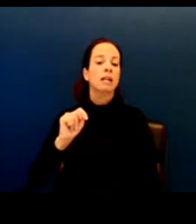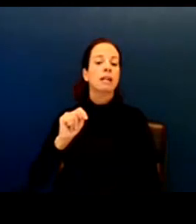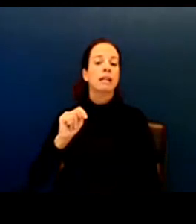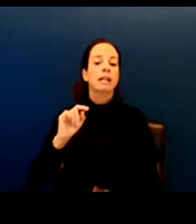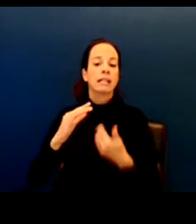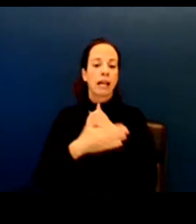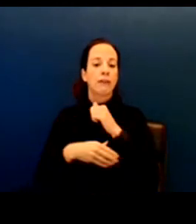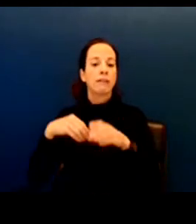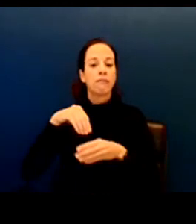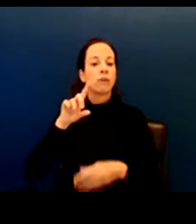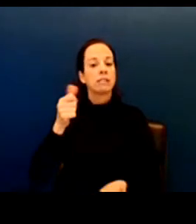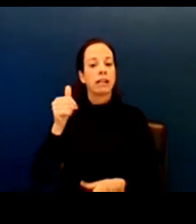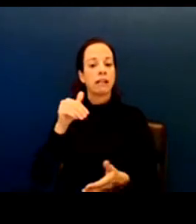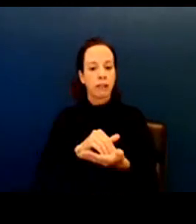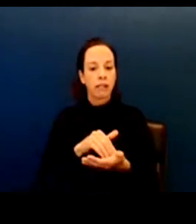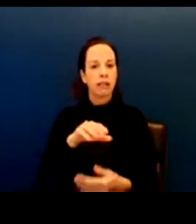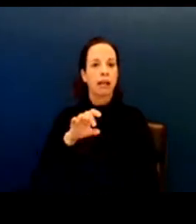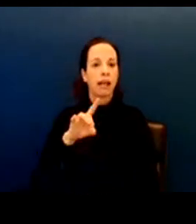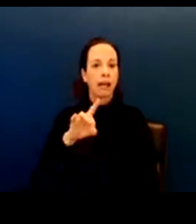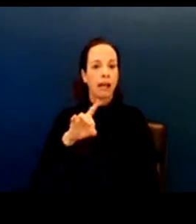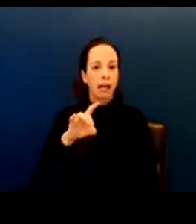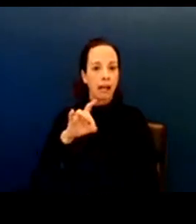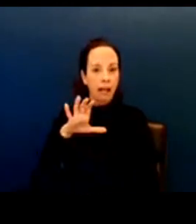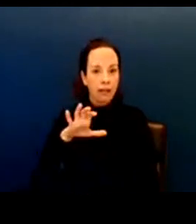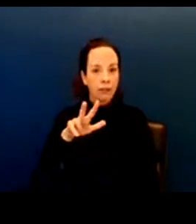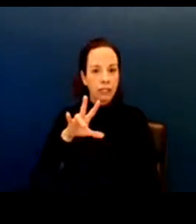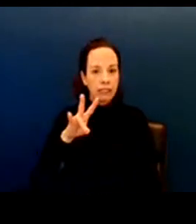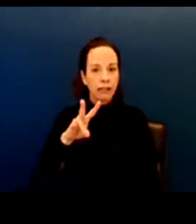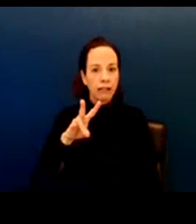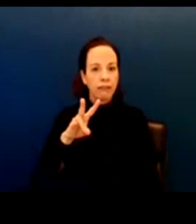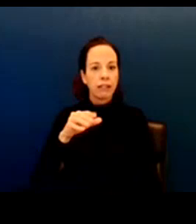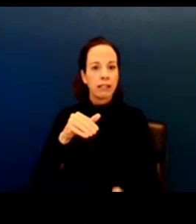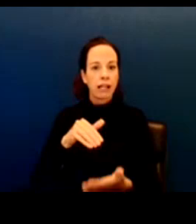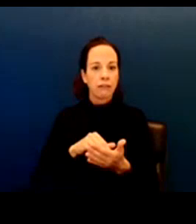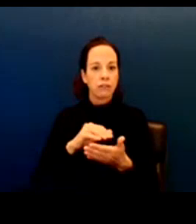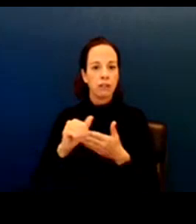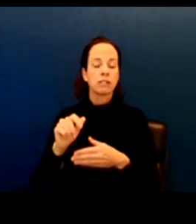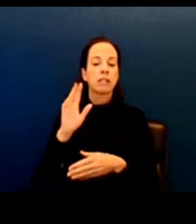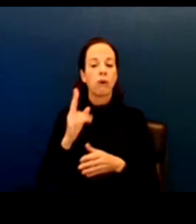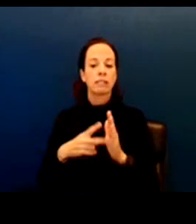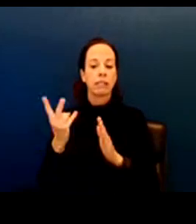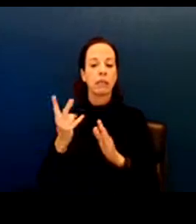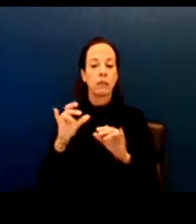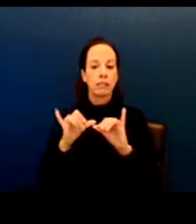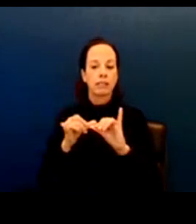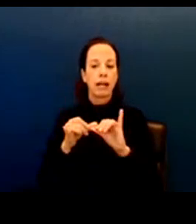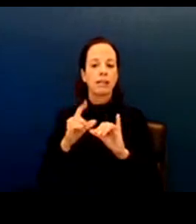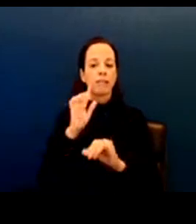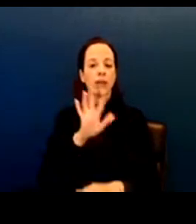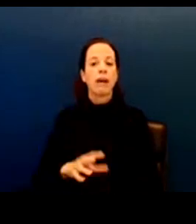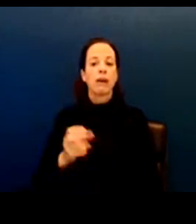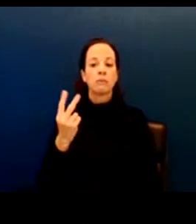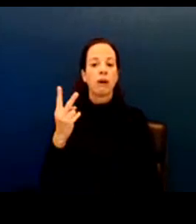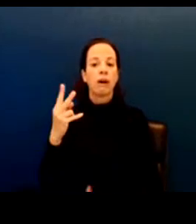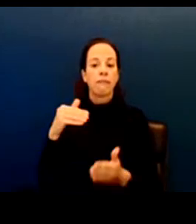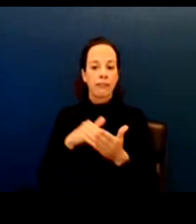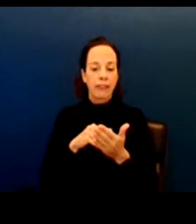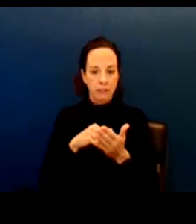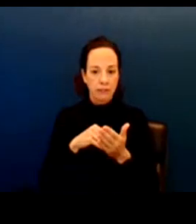$10,308,000. With Cal Poly Humboldt projected to double in size to about 12,000 students in the next 7 years,